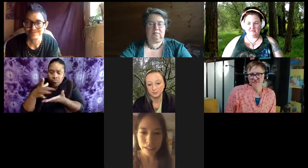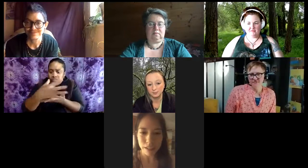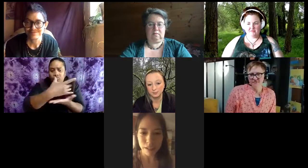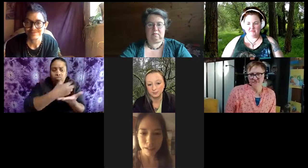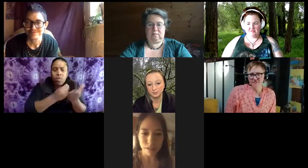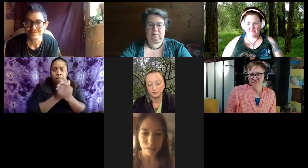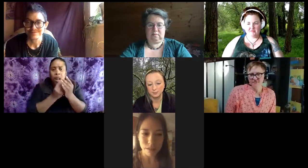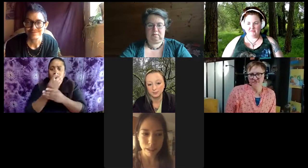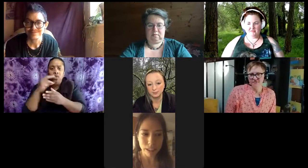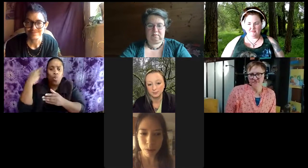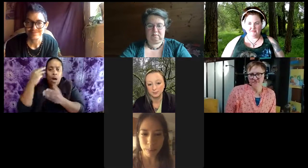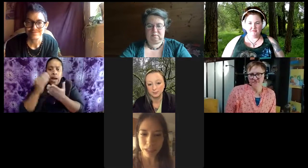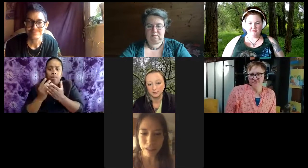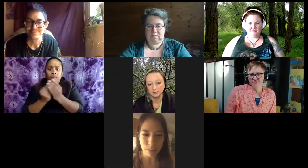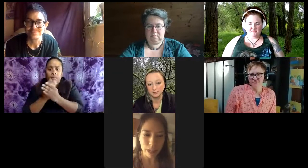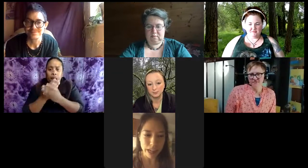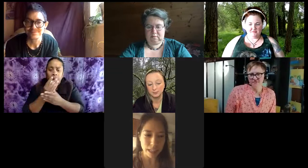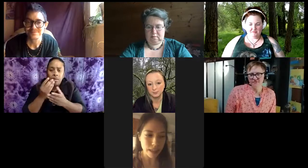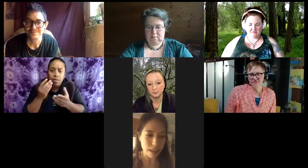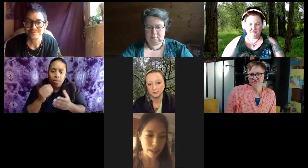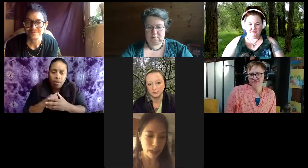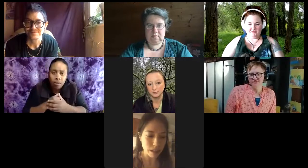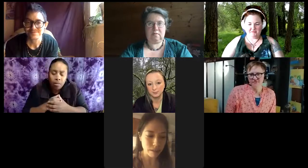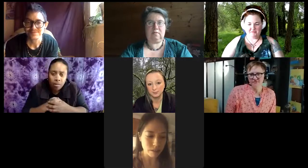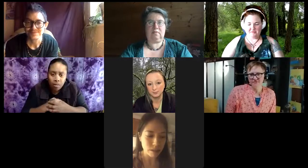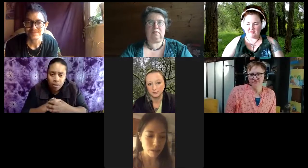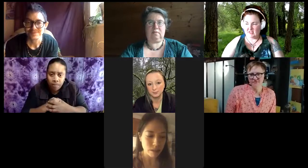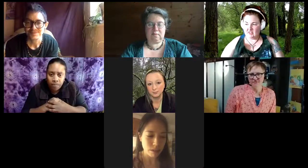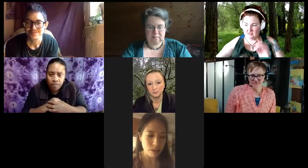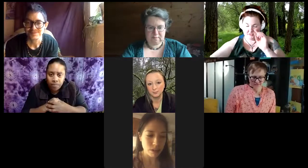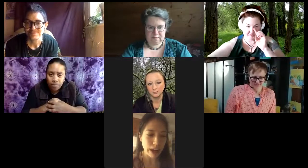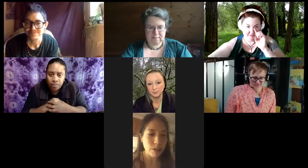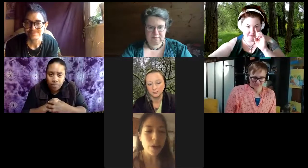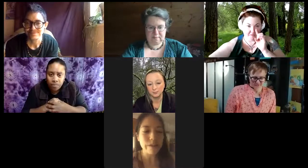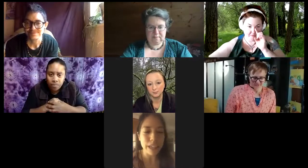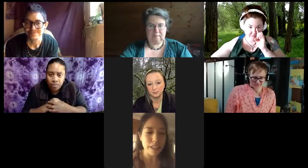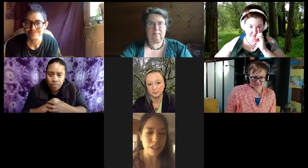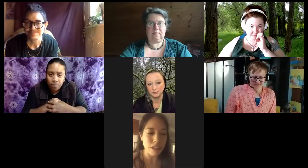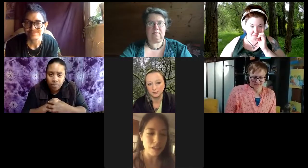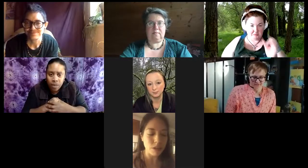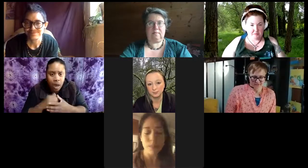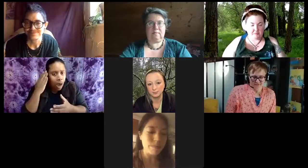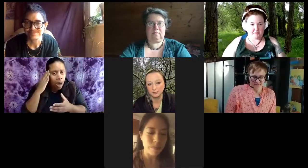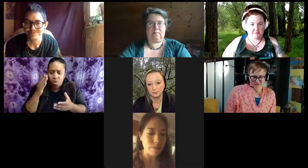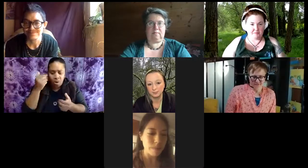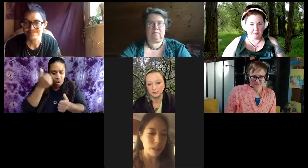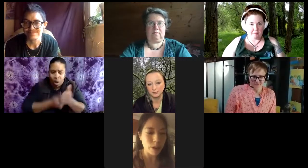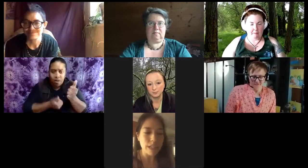plant, like 20% of the plant, and then I don't know every indigenous